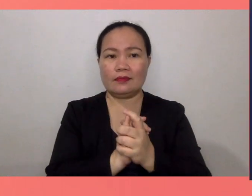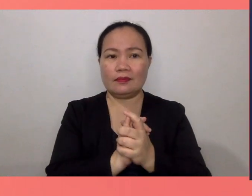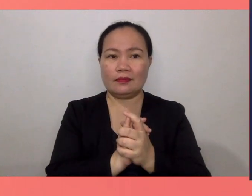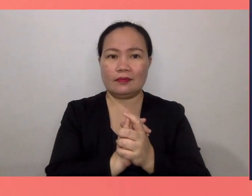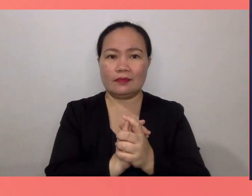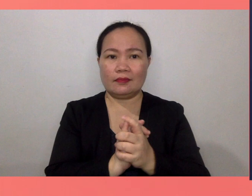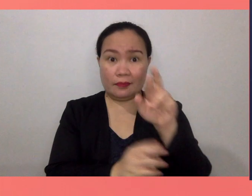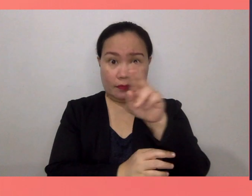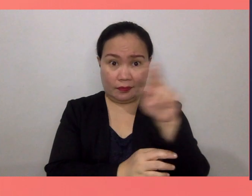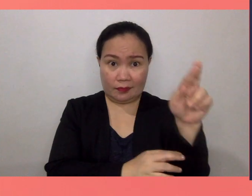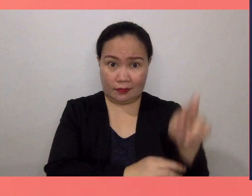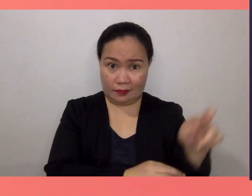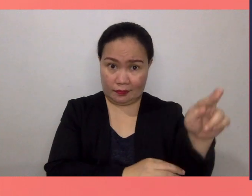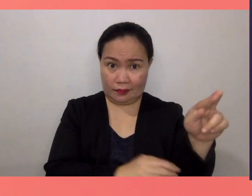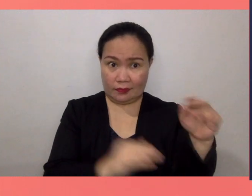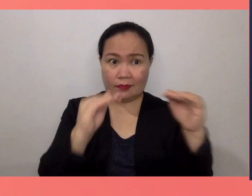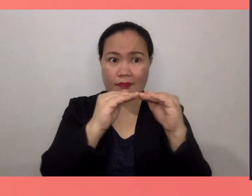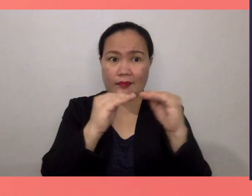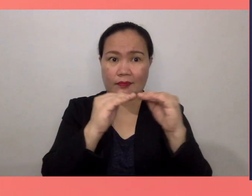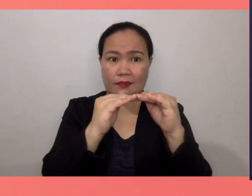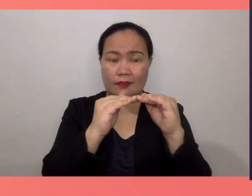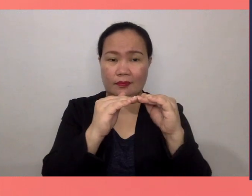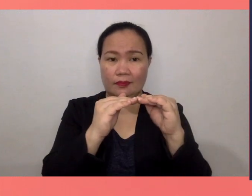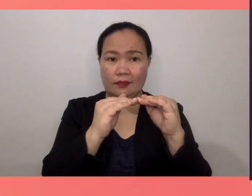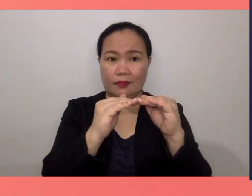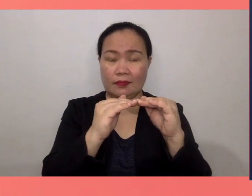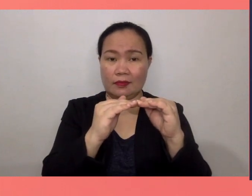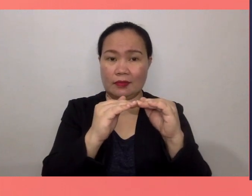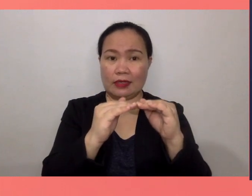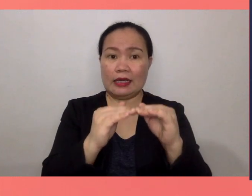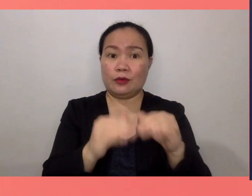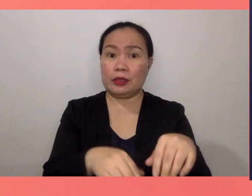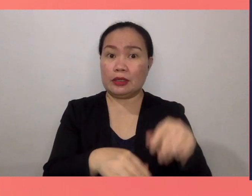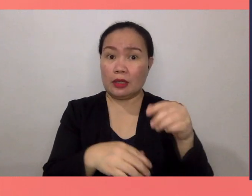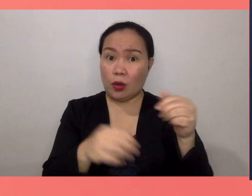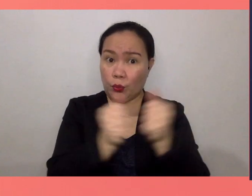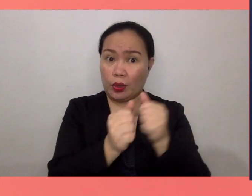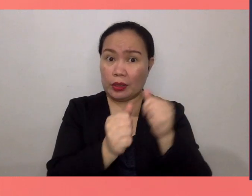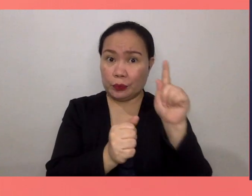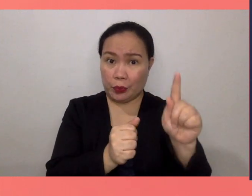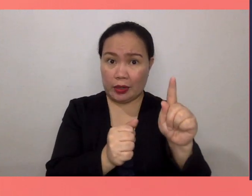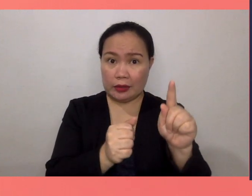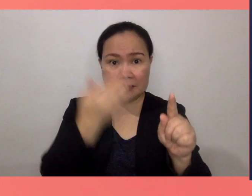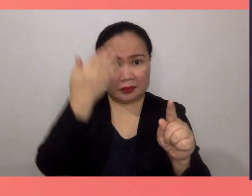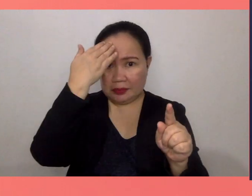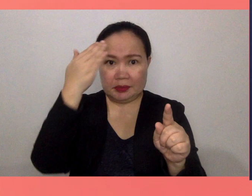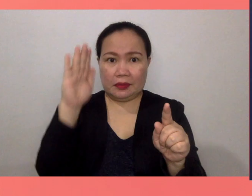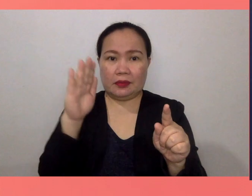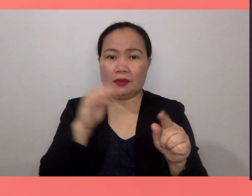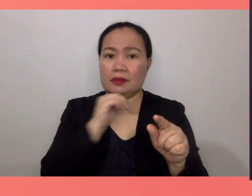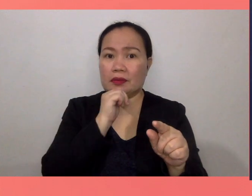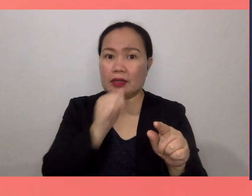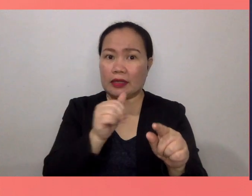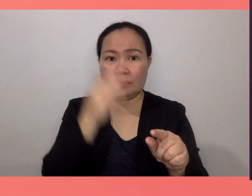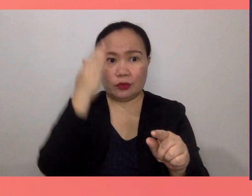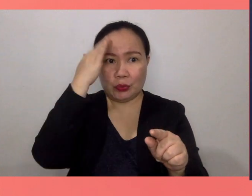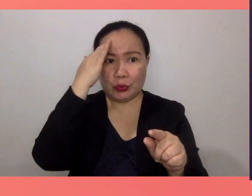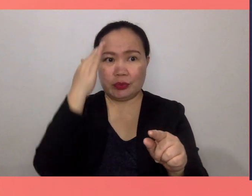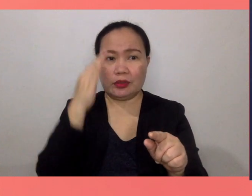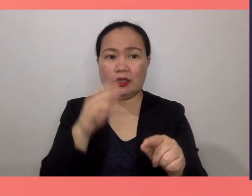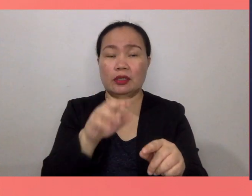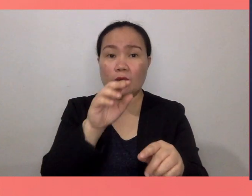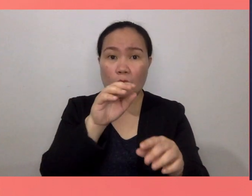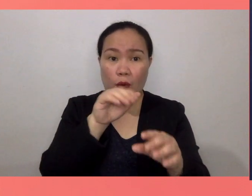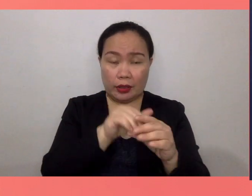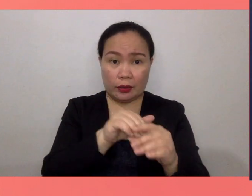So a radical equation is an equation with one unknown in one or more of the radicals. So meron tayong